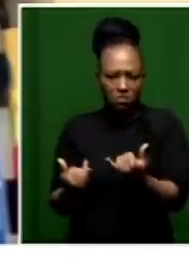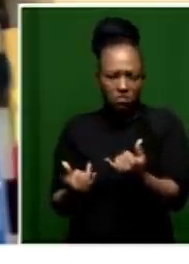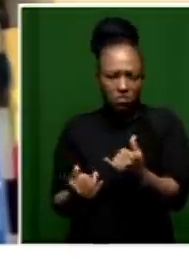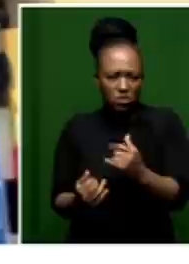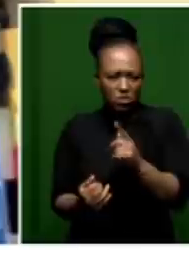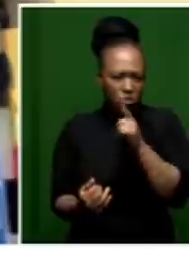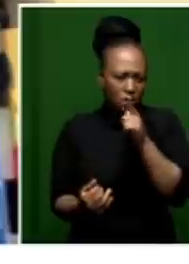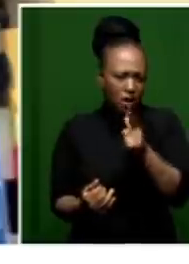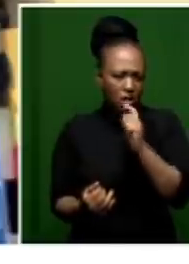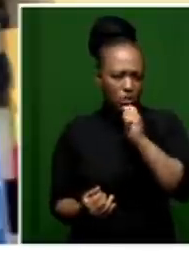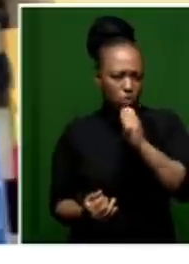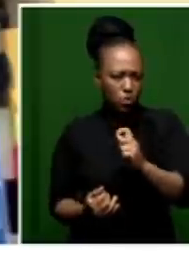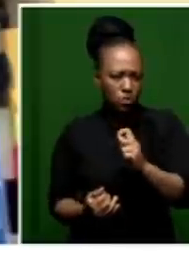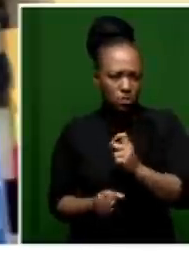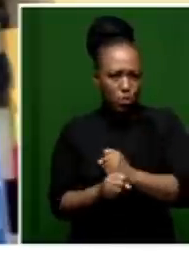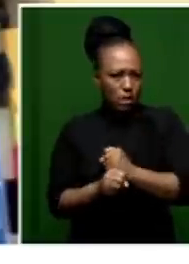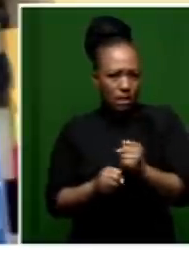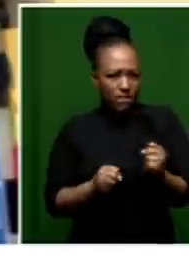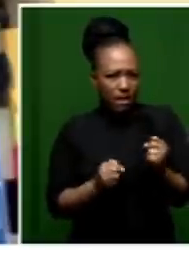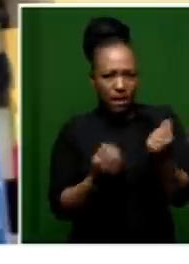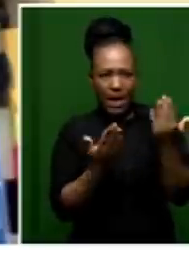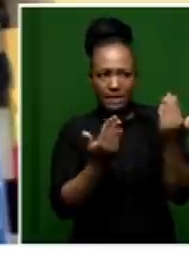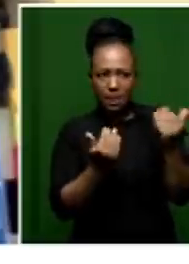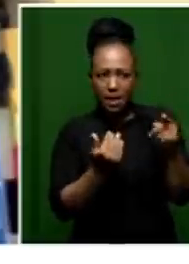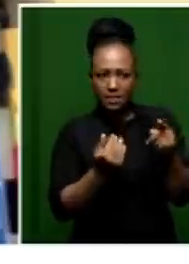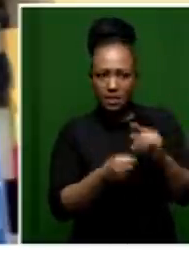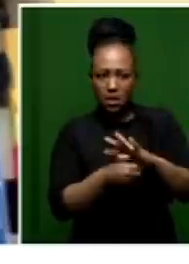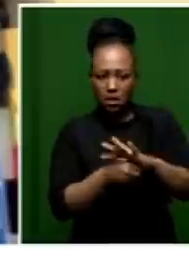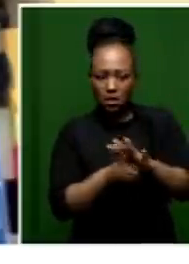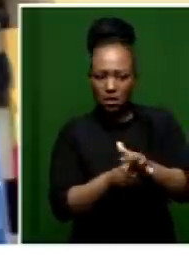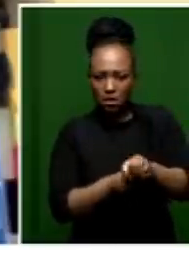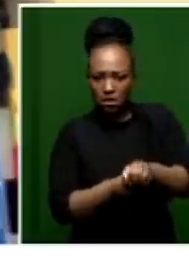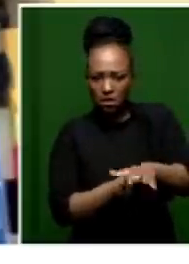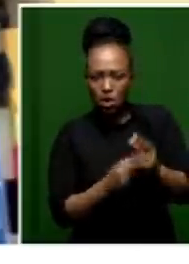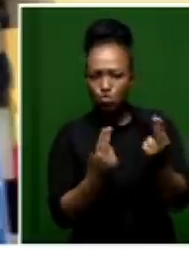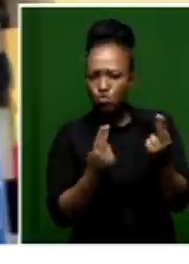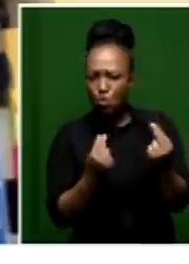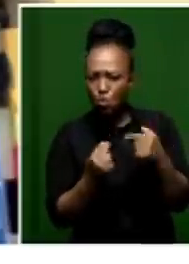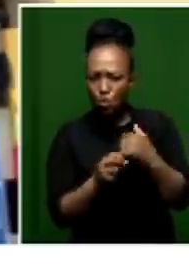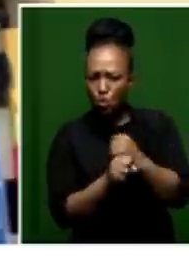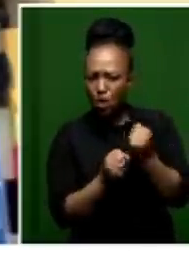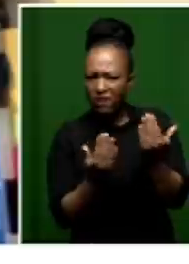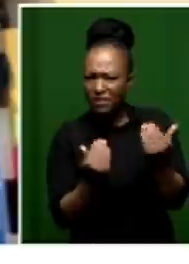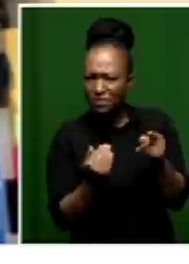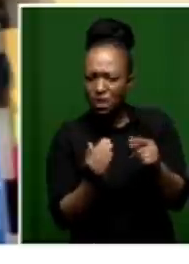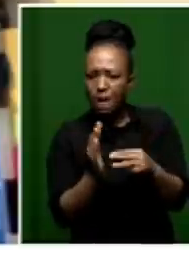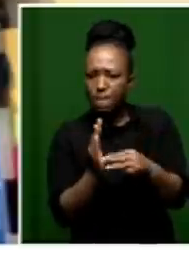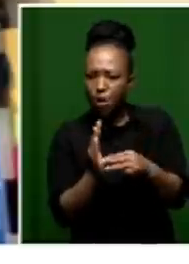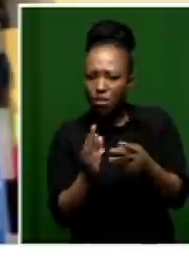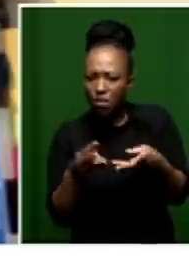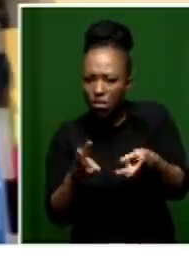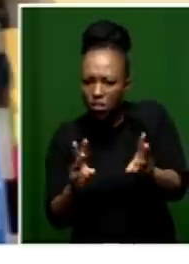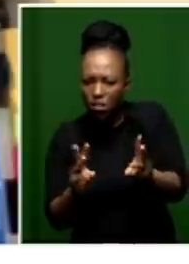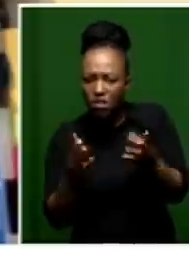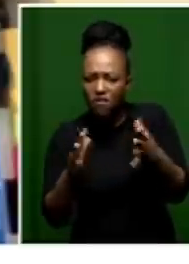we are not really expecting a new variant. What we were expecting and all the modeling were saying and